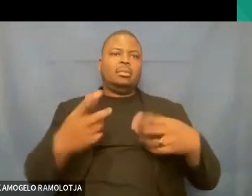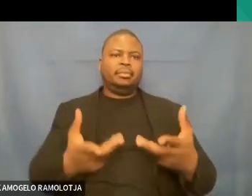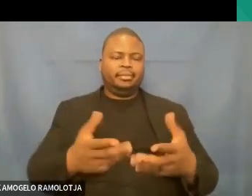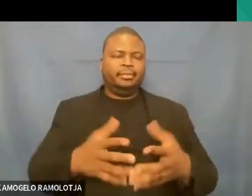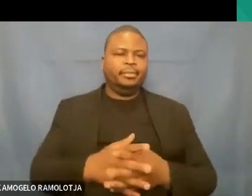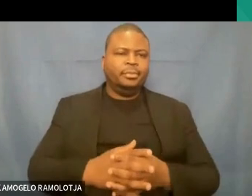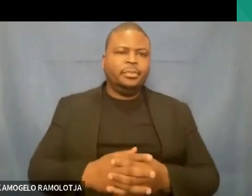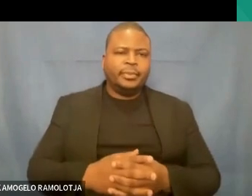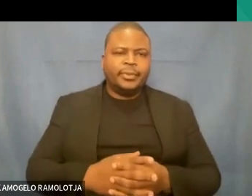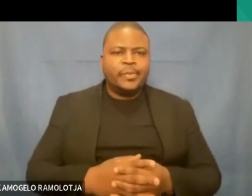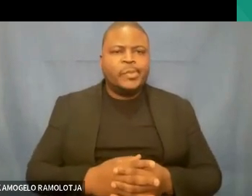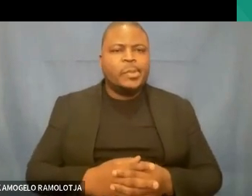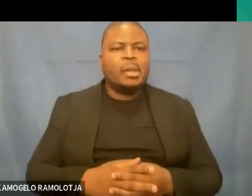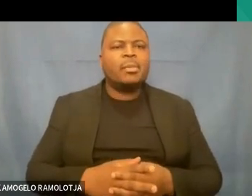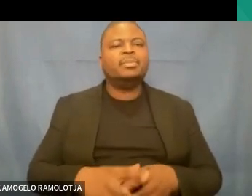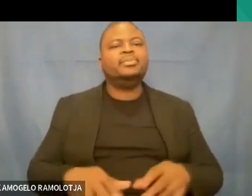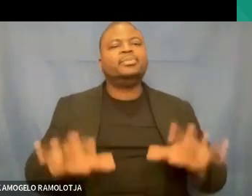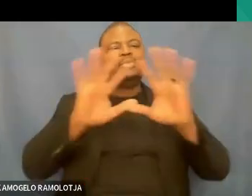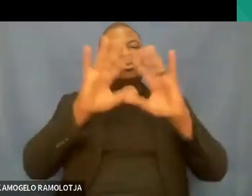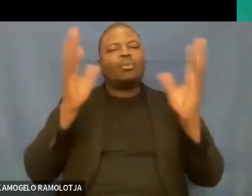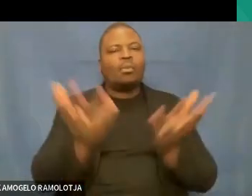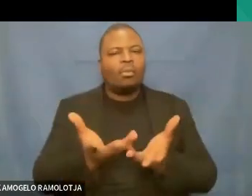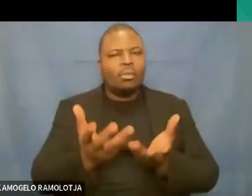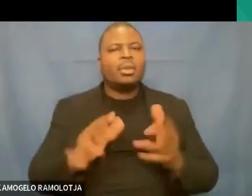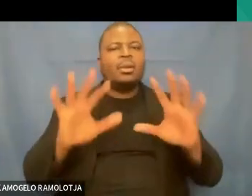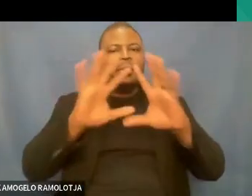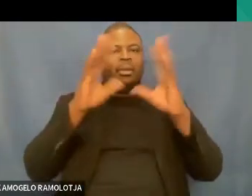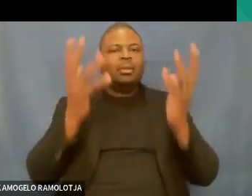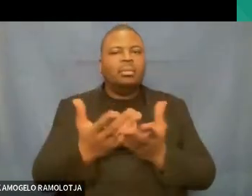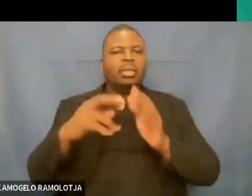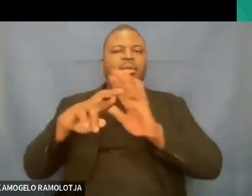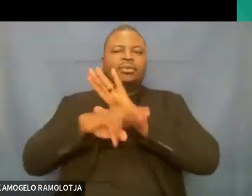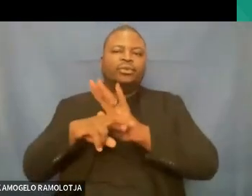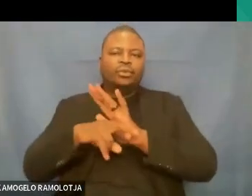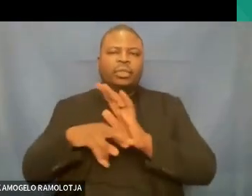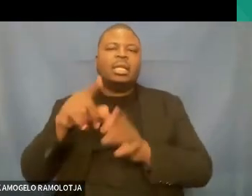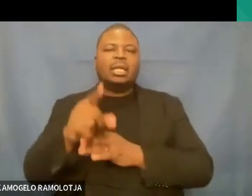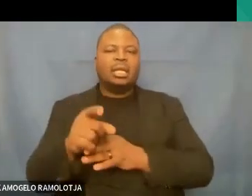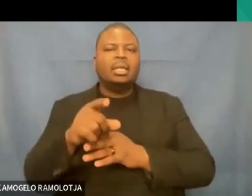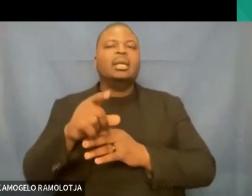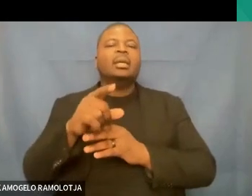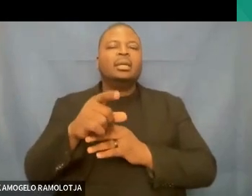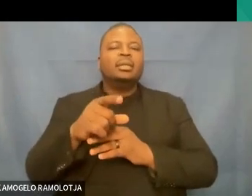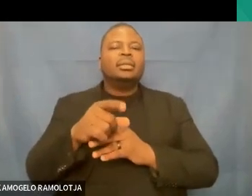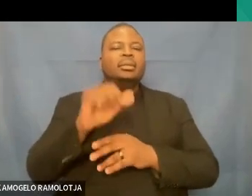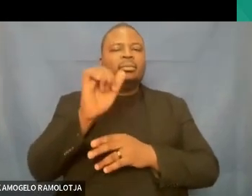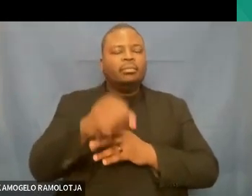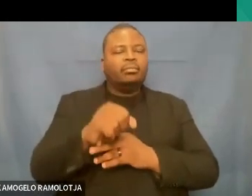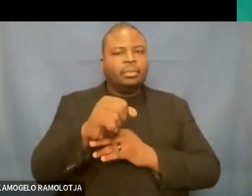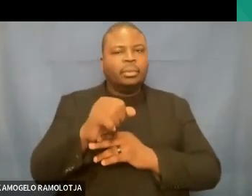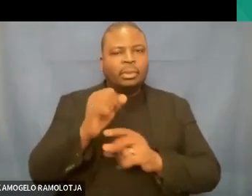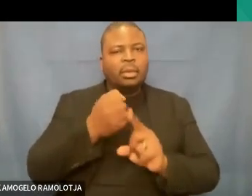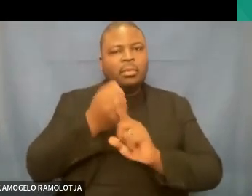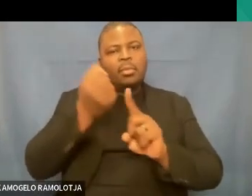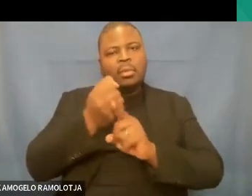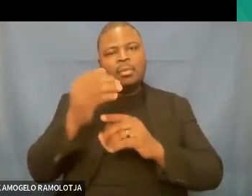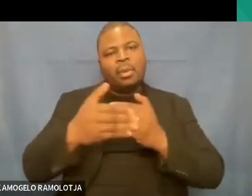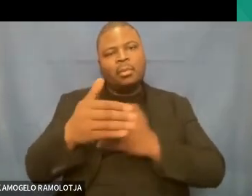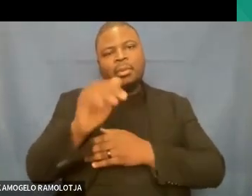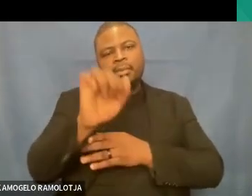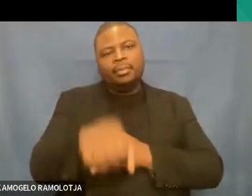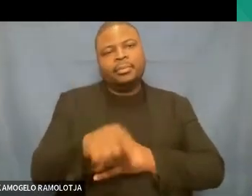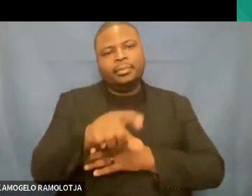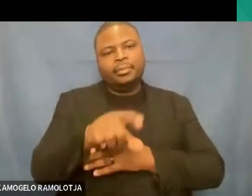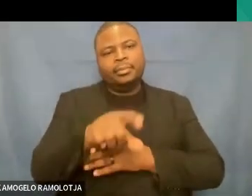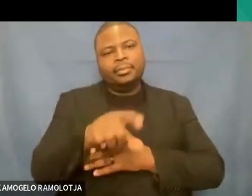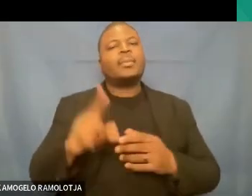So global and regional precedents. So the World Health Organization and UNAIDS have published a few reports that support adolescent-friendly harm